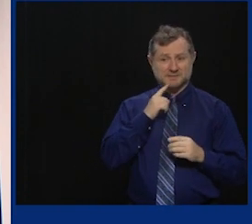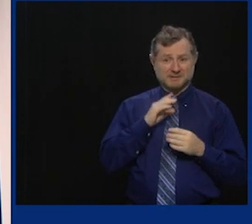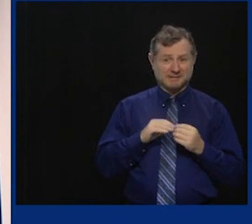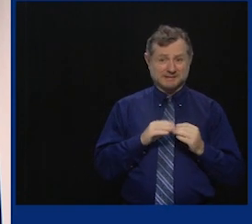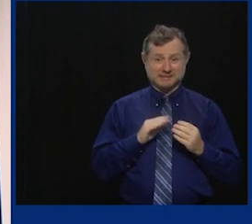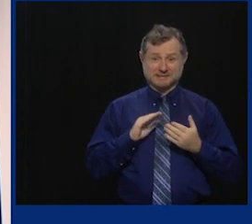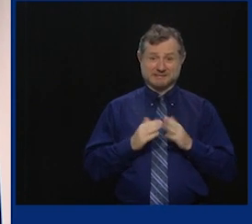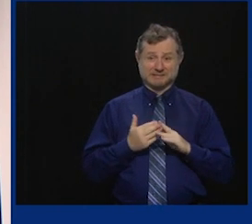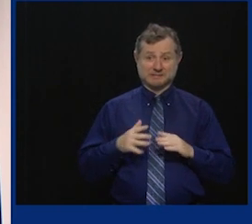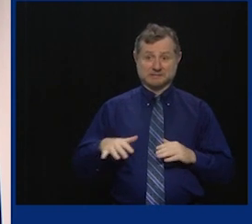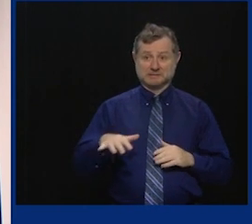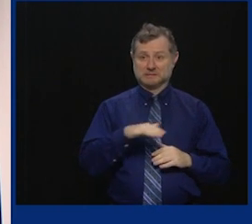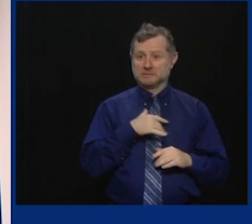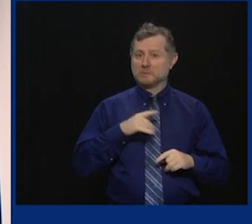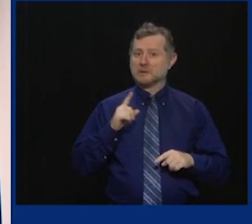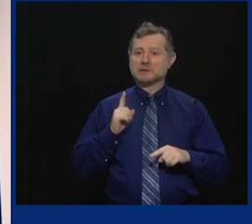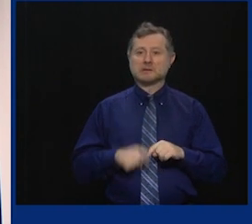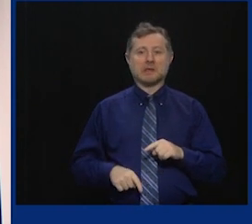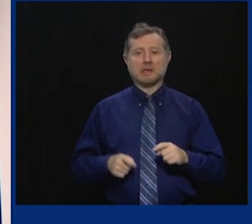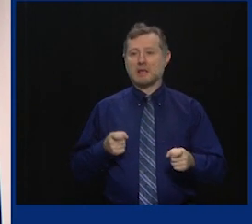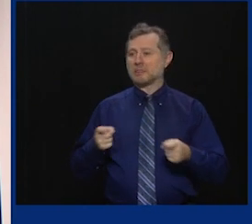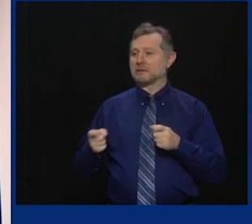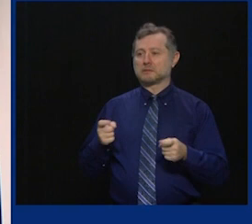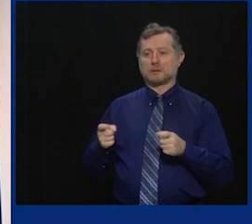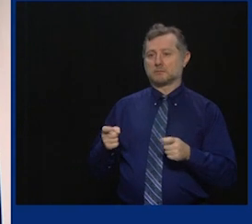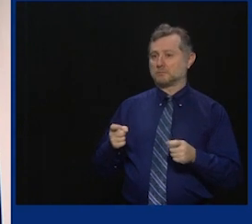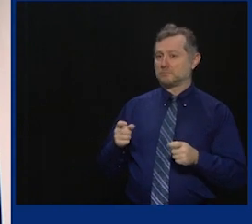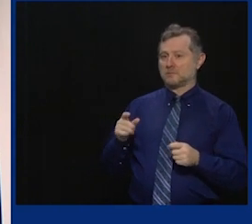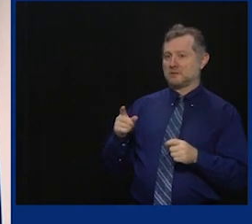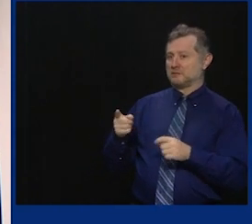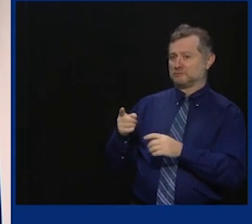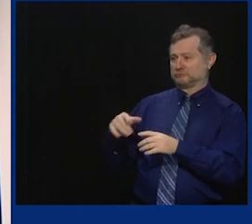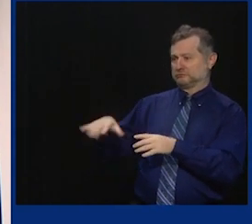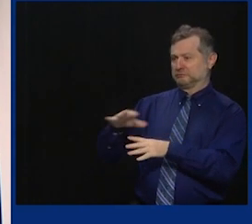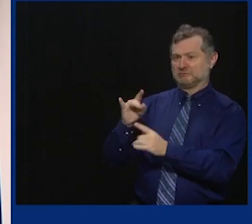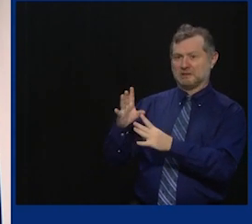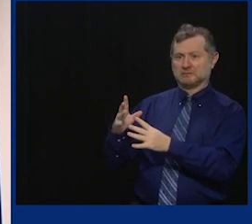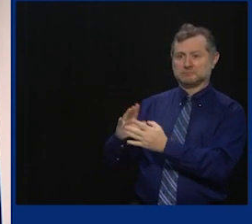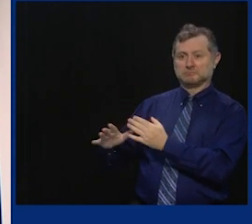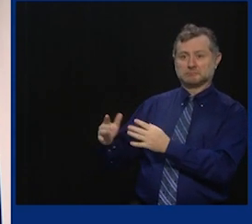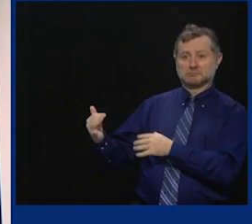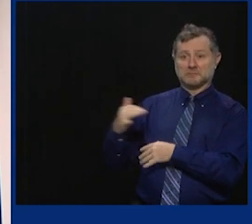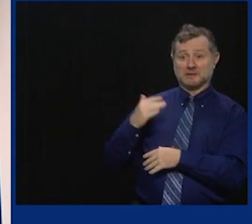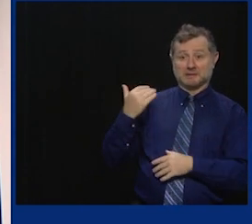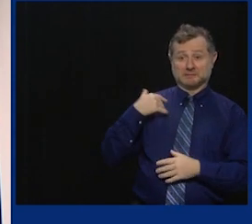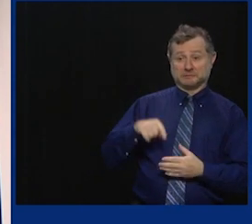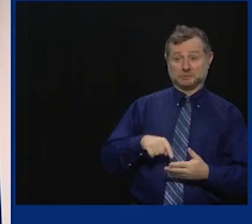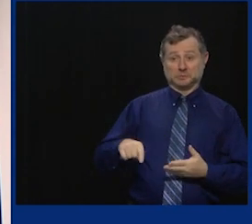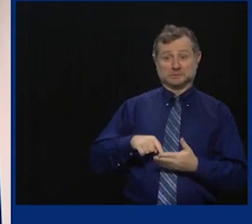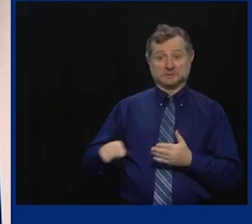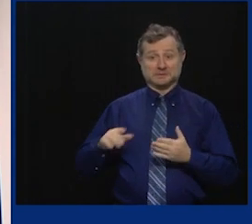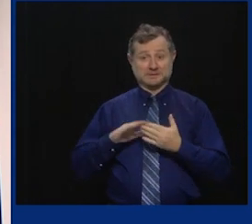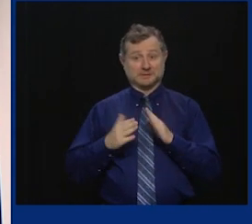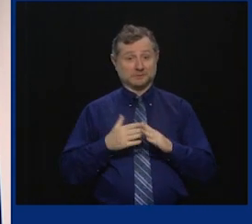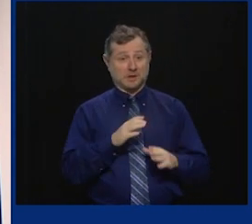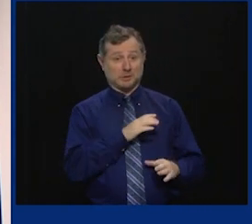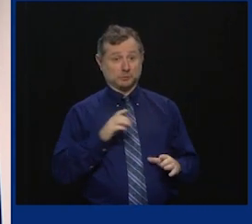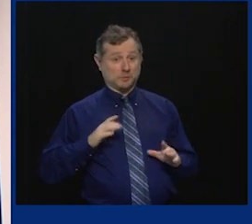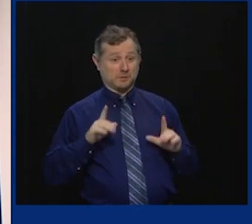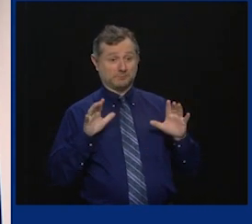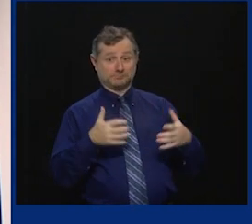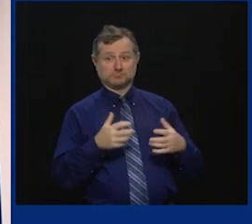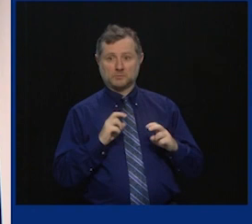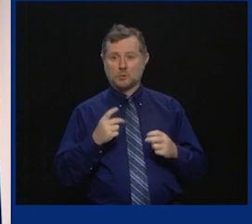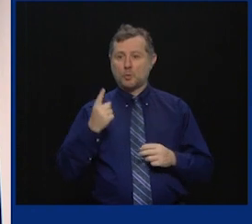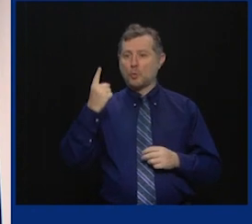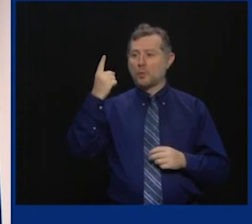to handle Rikers. At a city council hearing earlier this week, it was revealed that 1 in 5 corrections officers is called